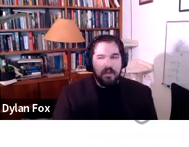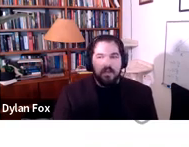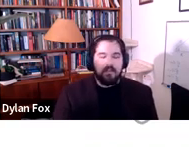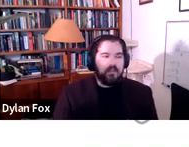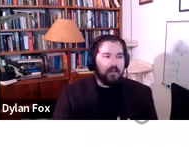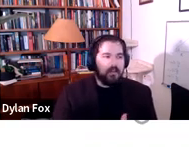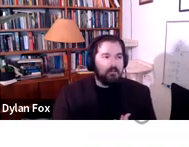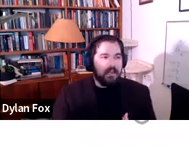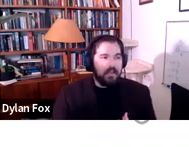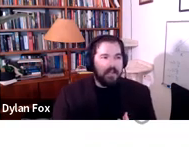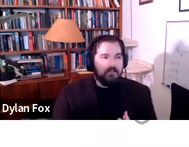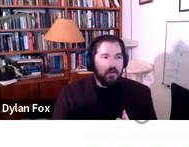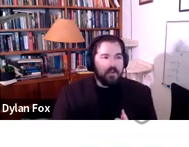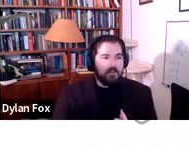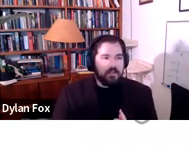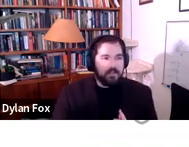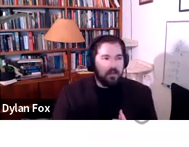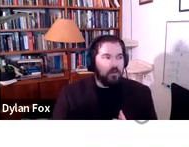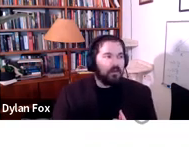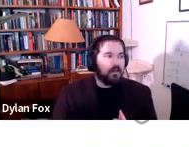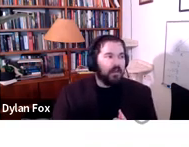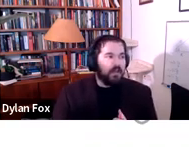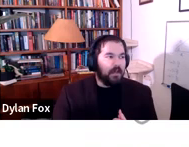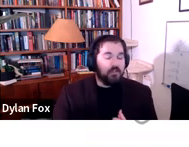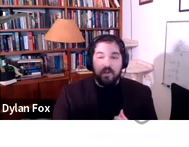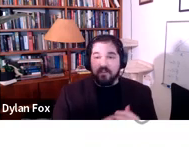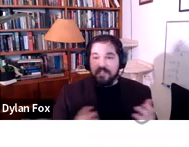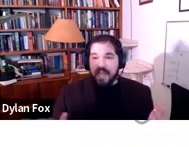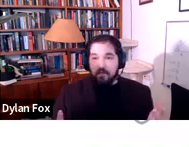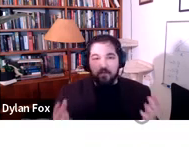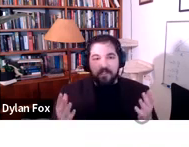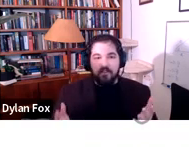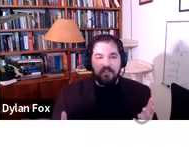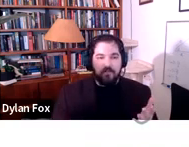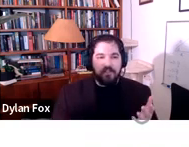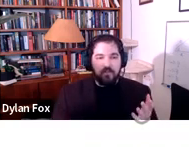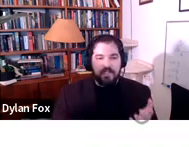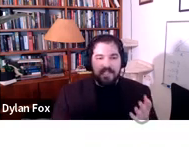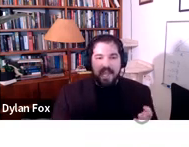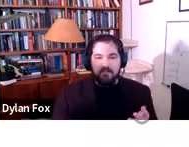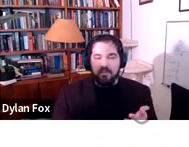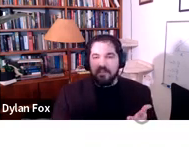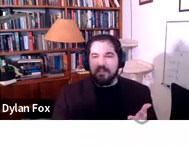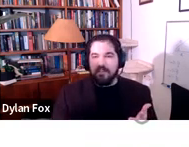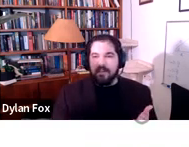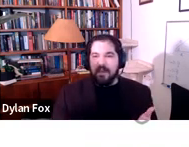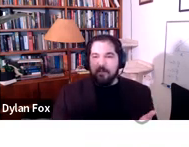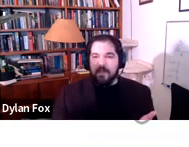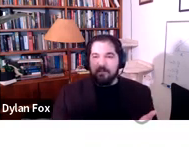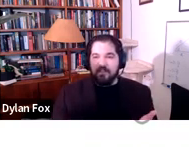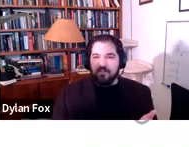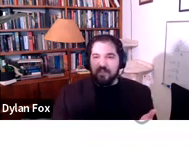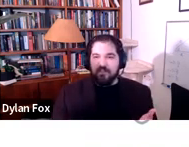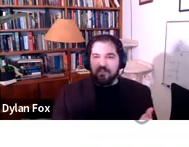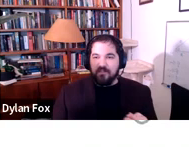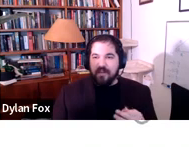xraccess.org. You can find our email at info@xraccess.org. Join our Slack. We really encourage everyone to join the Slack community and